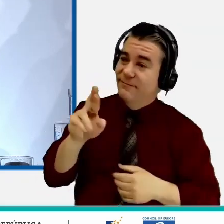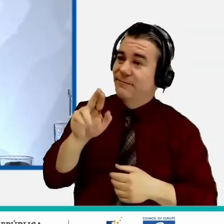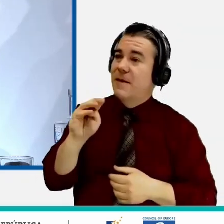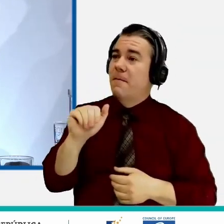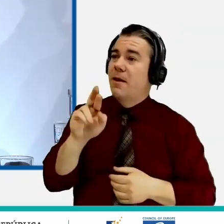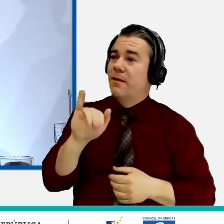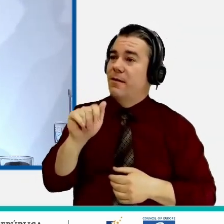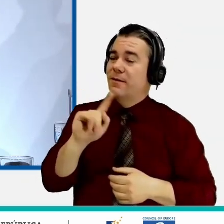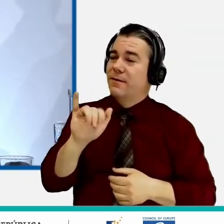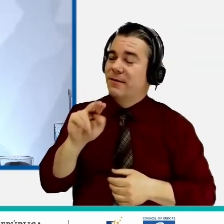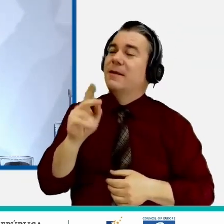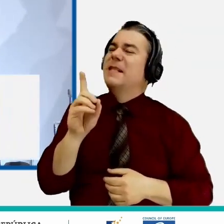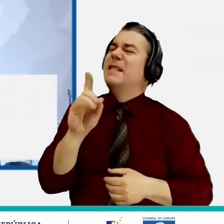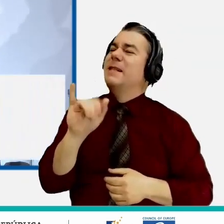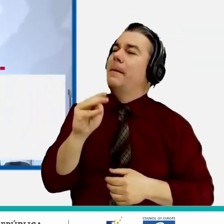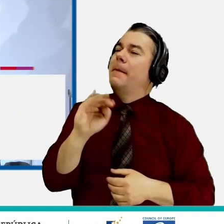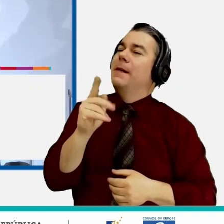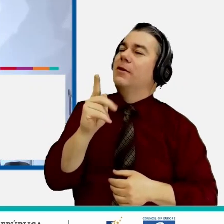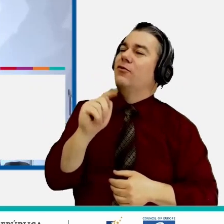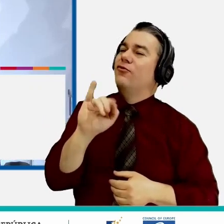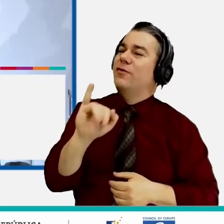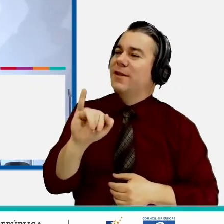Dmitry, for sharing